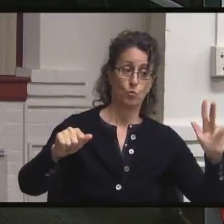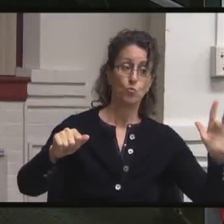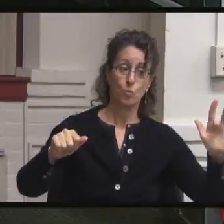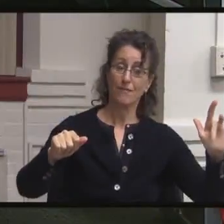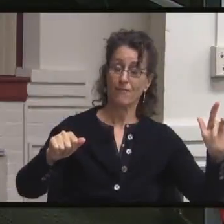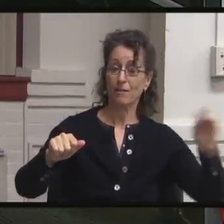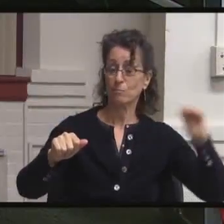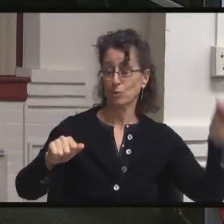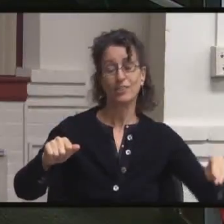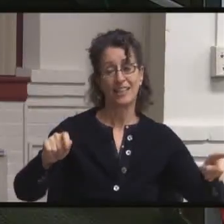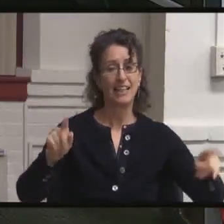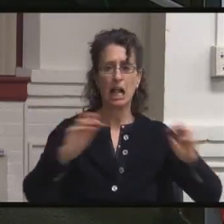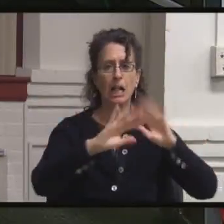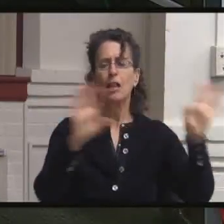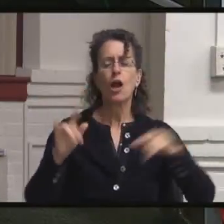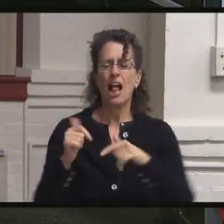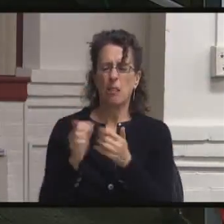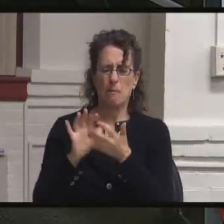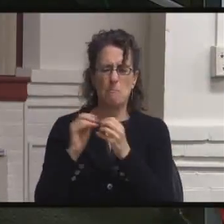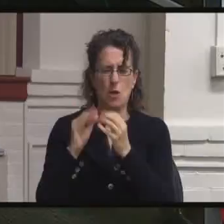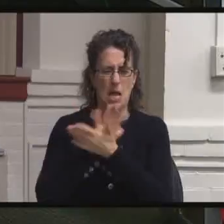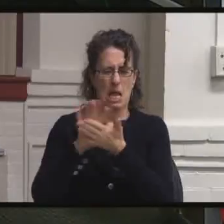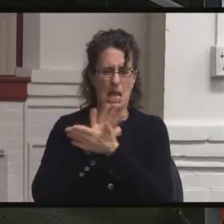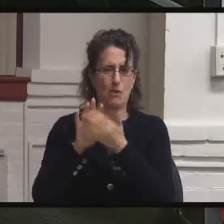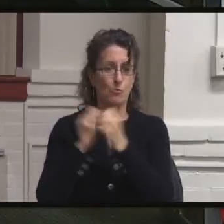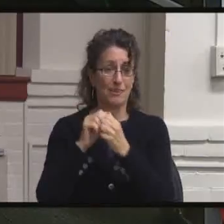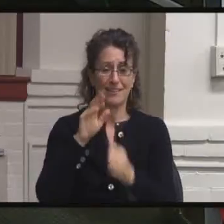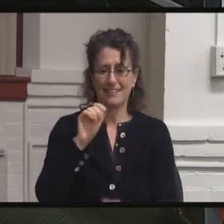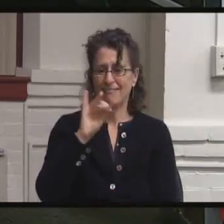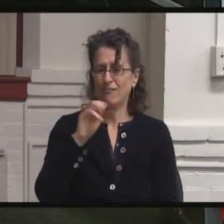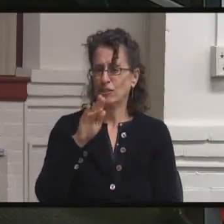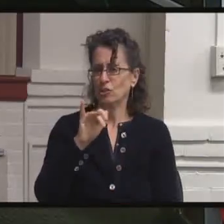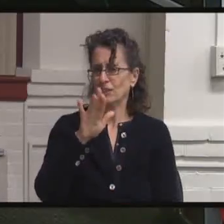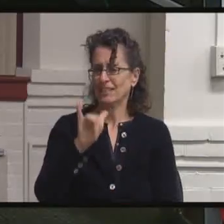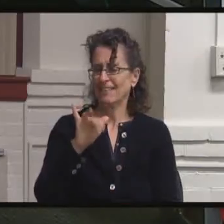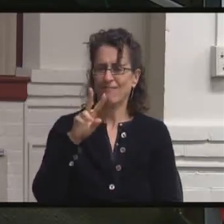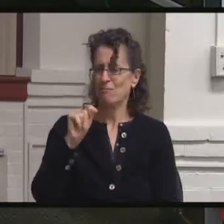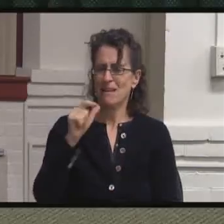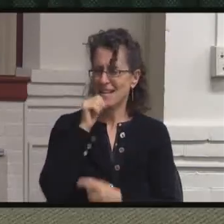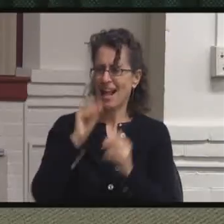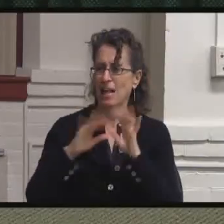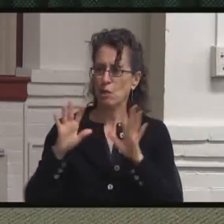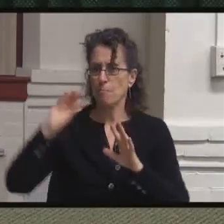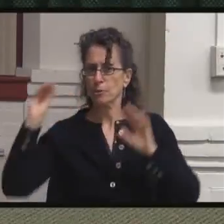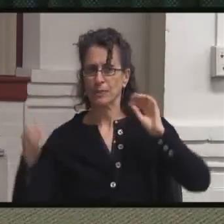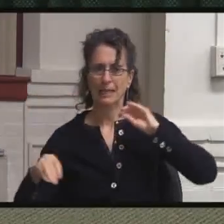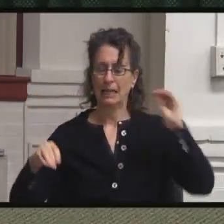right. up by the town. So that worked. Okay, I just wanted to understand how that worked.